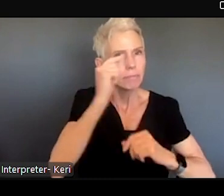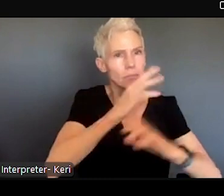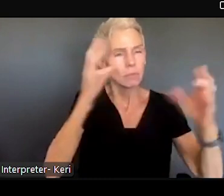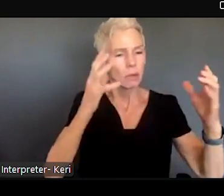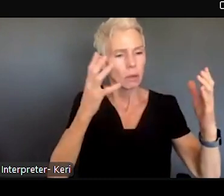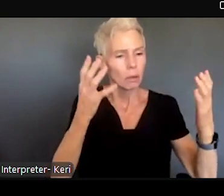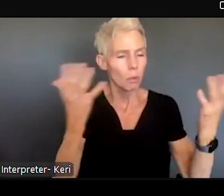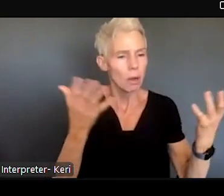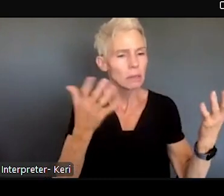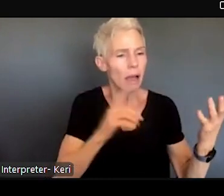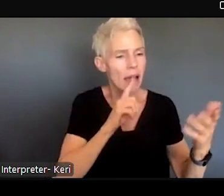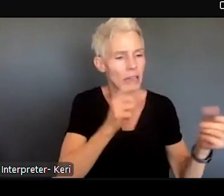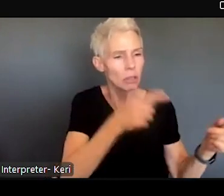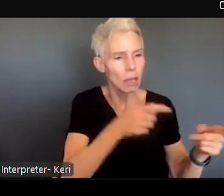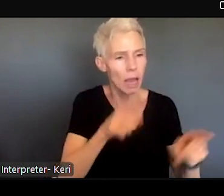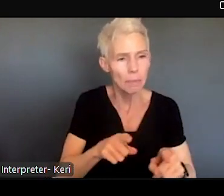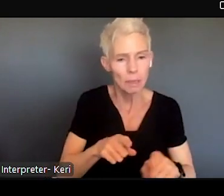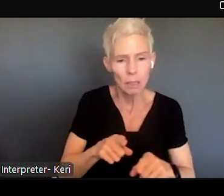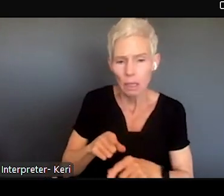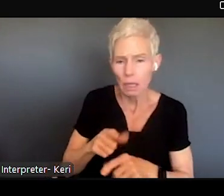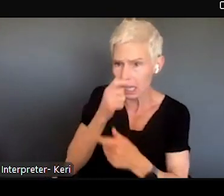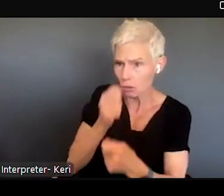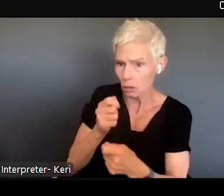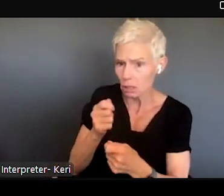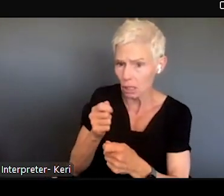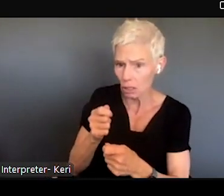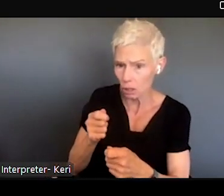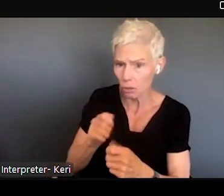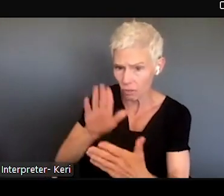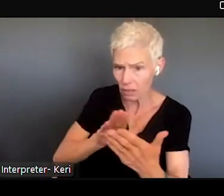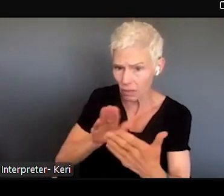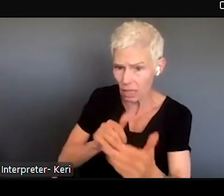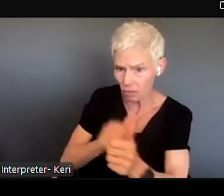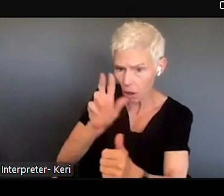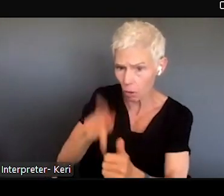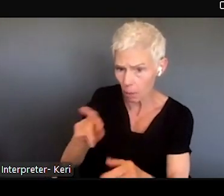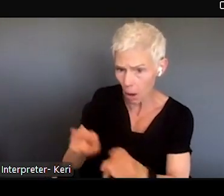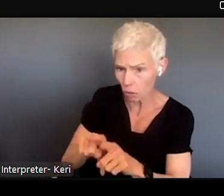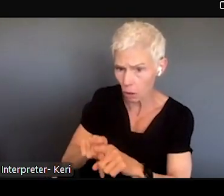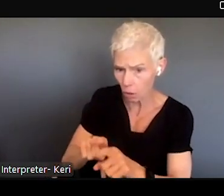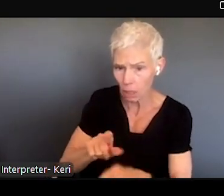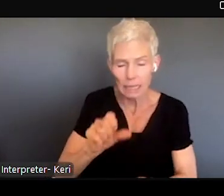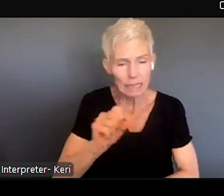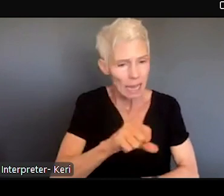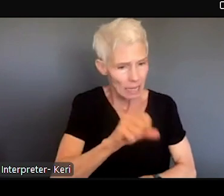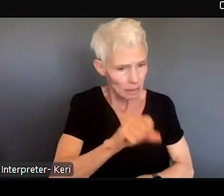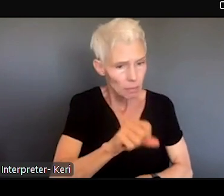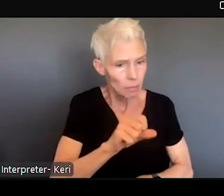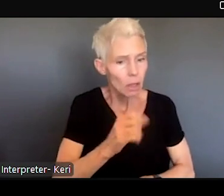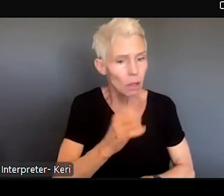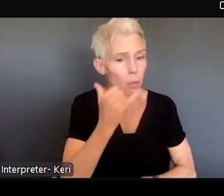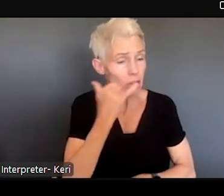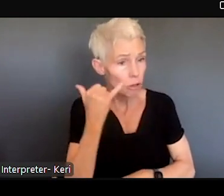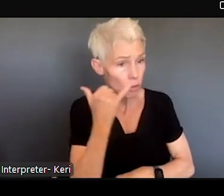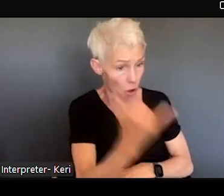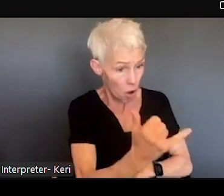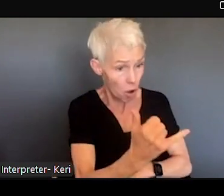Really interesting. Elizabeth, do you guys do in-person follow-up as well? Yes, so we do on the phone, we could do a phone call,